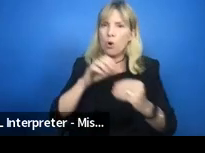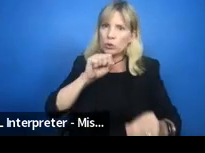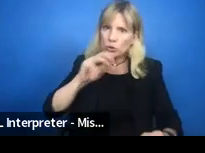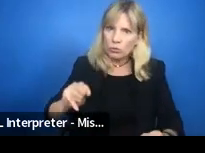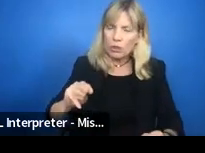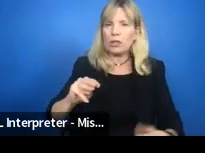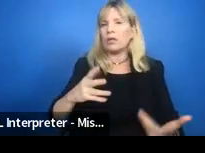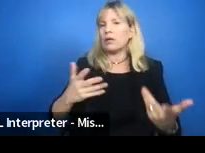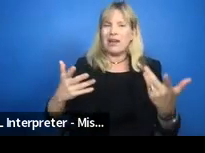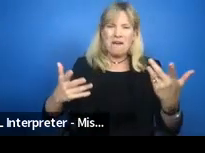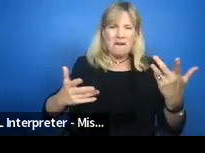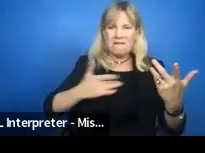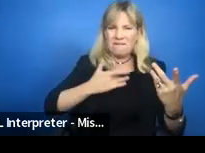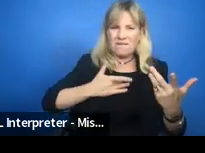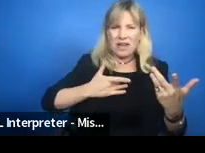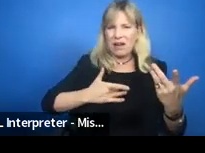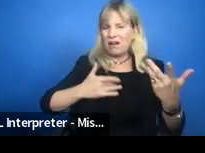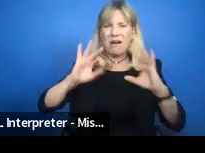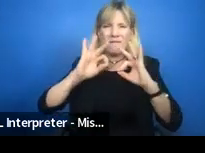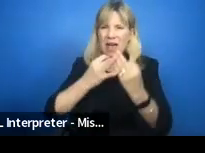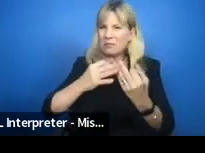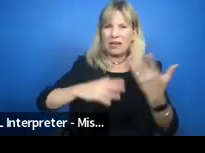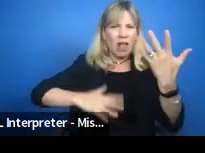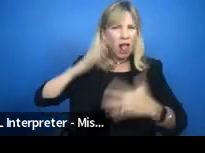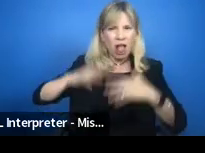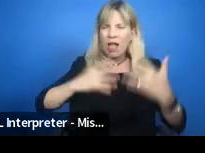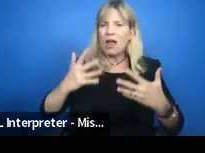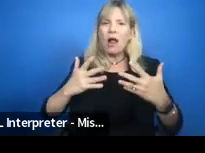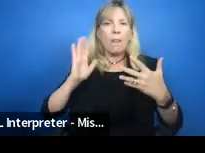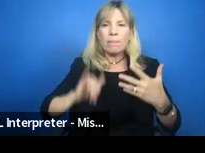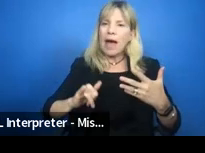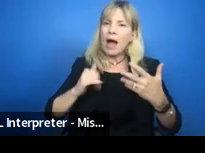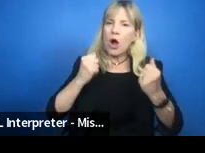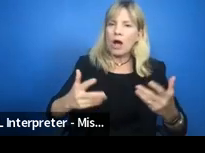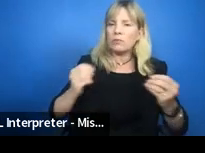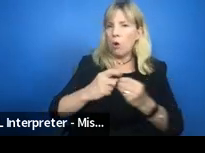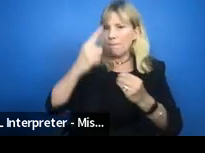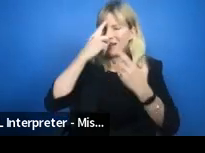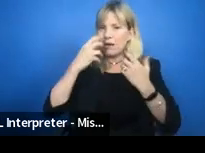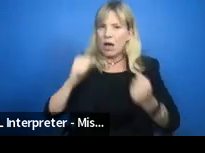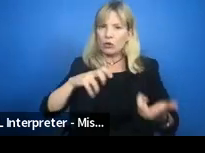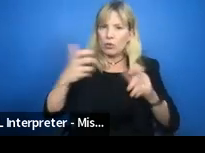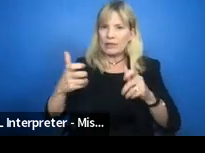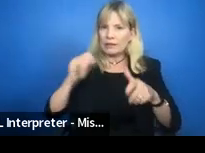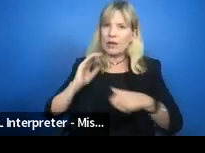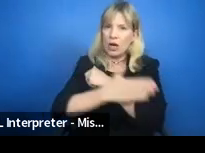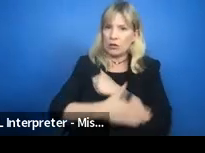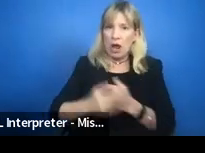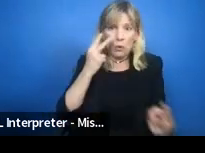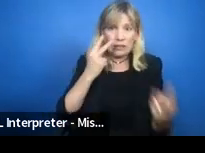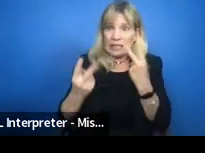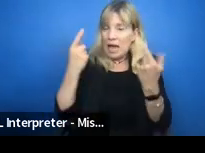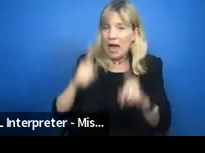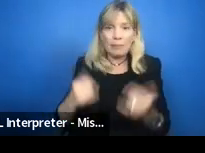familial instability, all created the perfect storm for youth mental health crisis in our country, which we're witnessing right